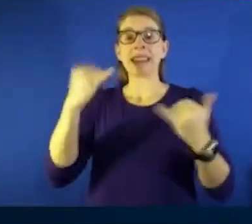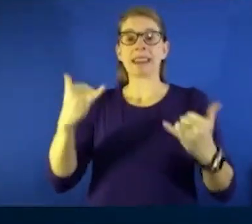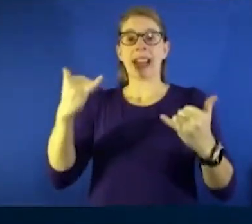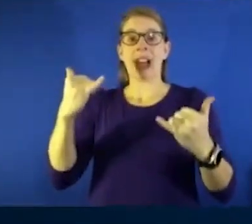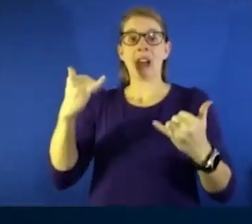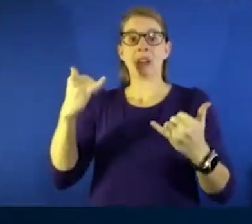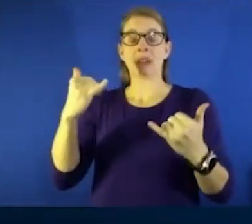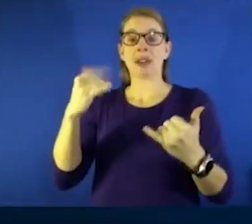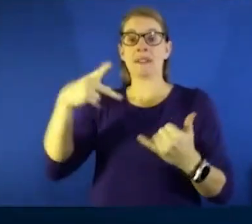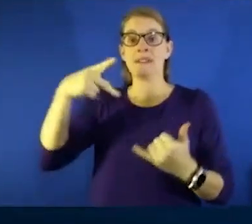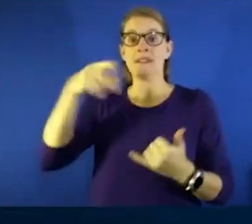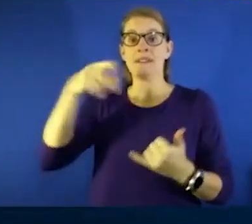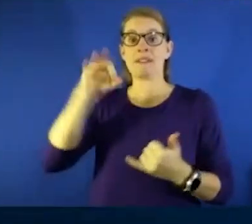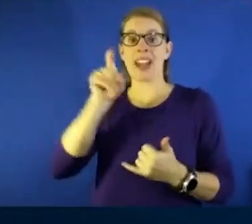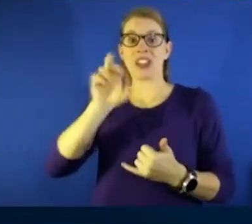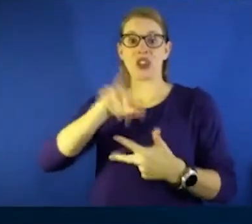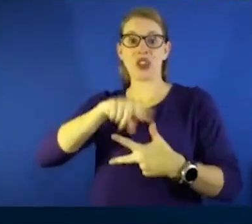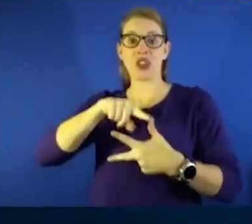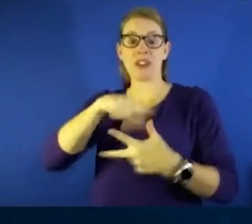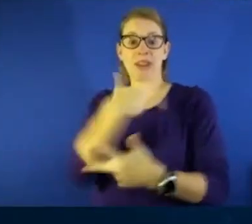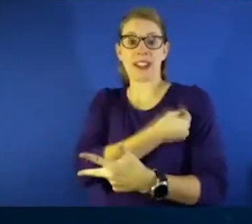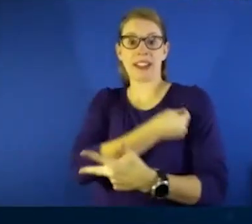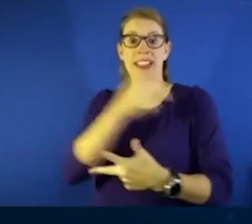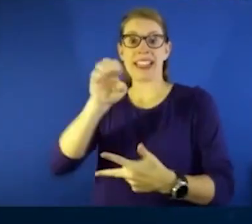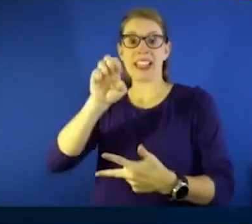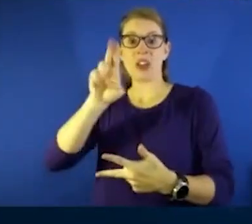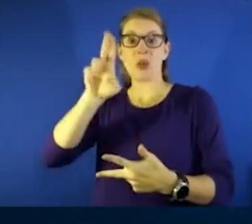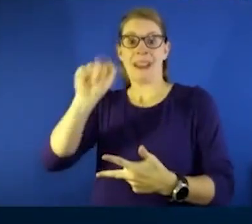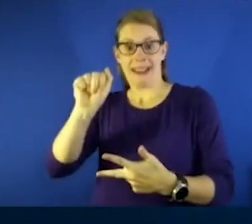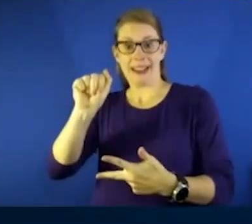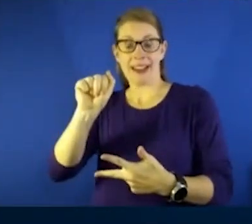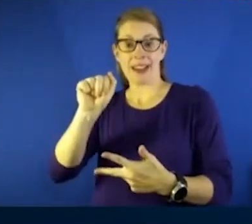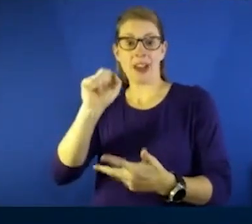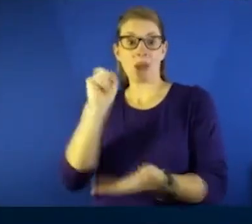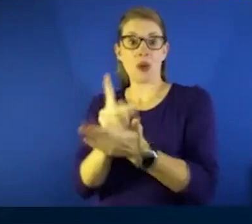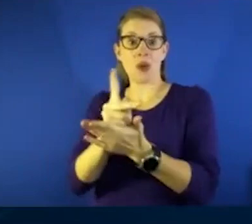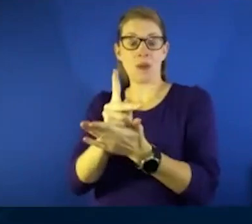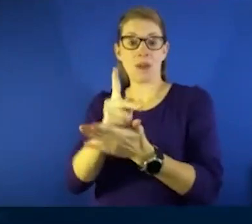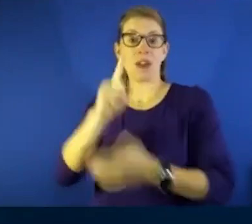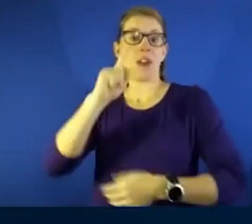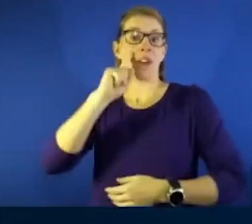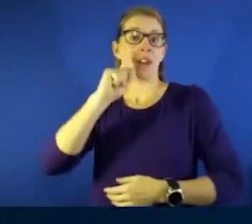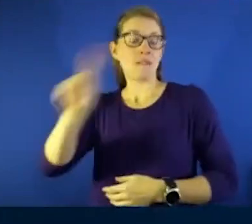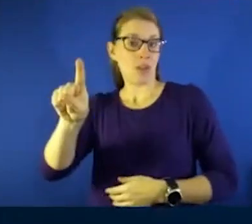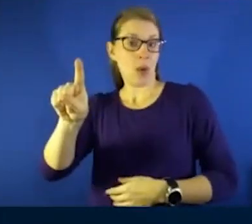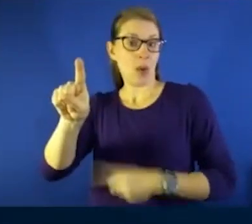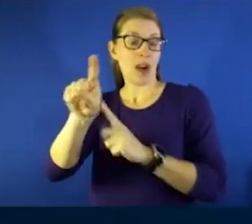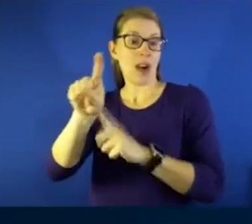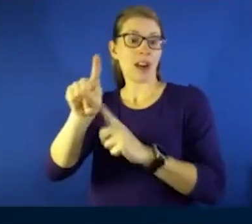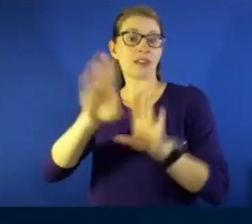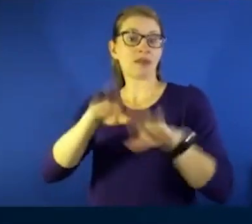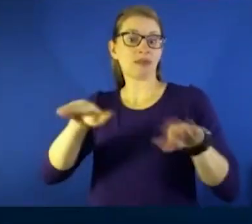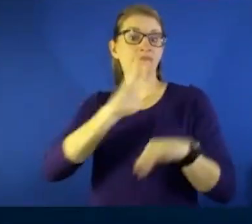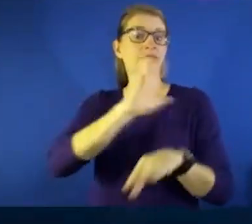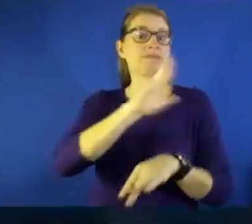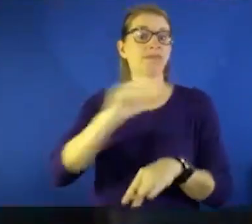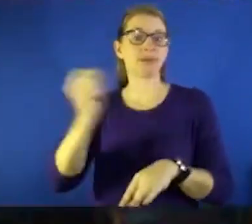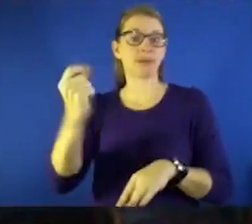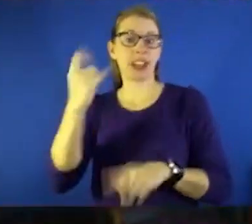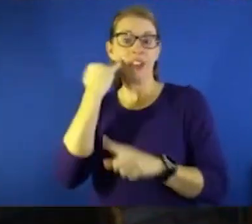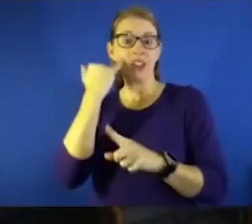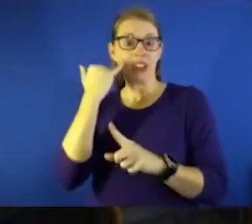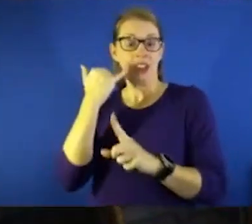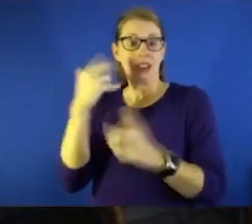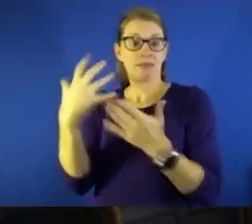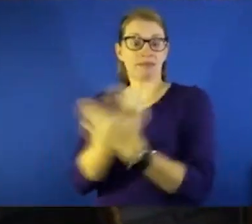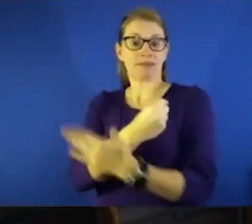5 to 11. If you plan to get your kids vaccinated, please make sure you snap a pic and send those in because we would love to share them. But we